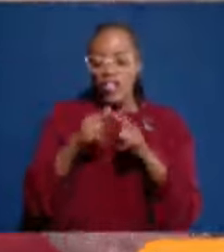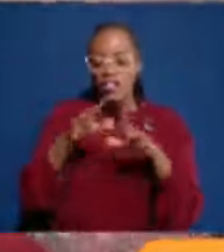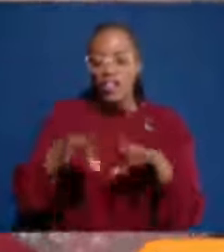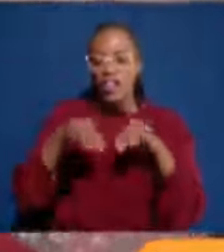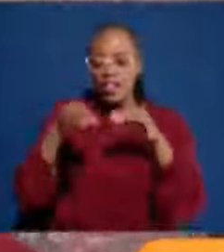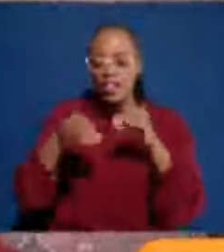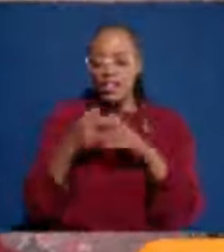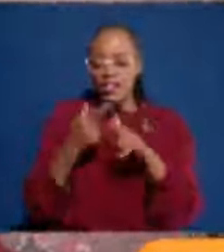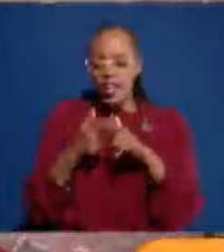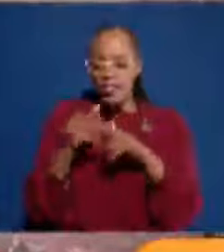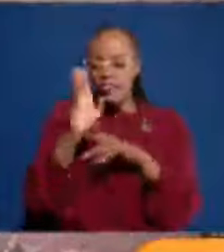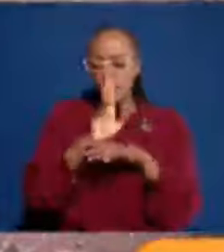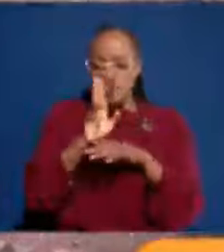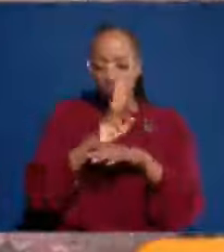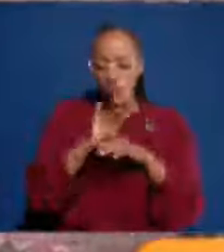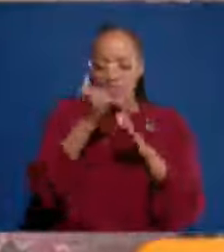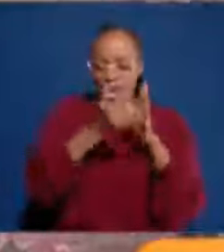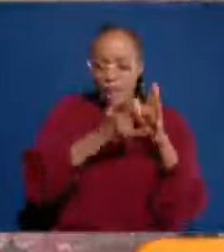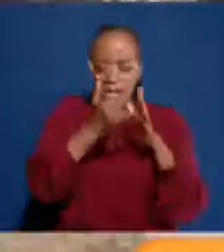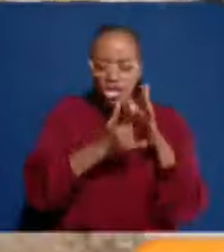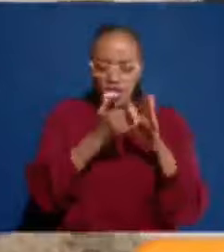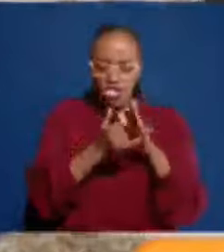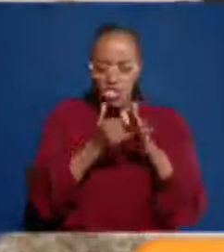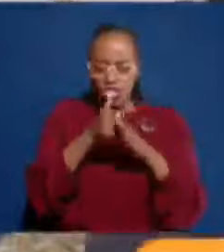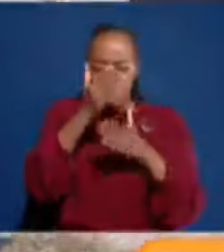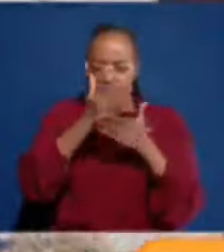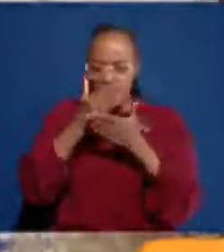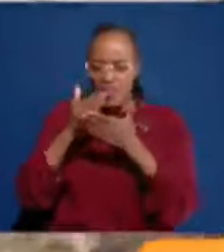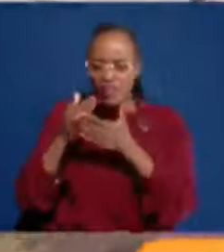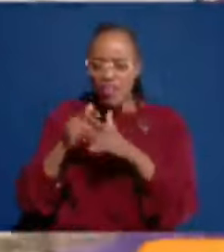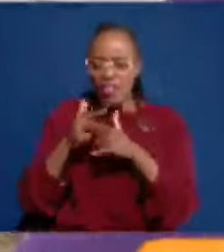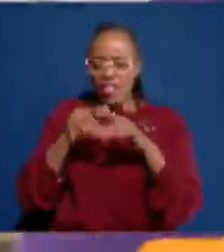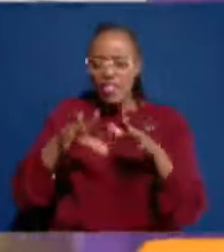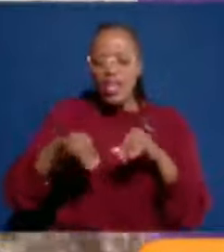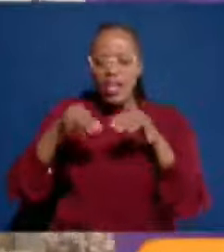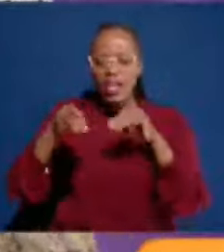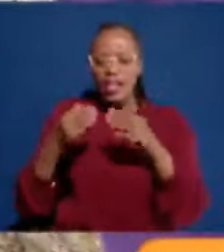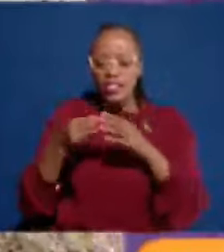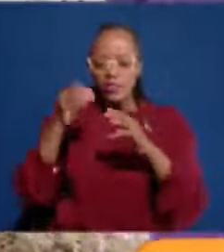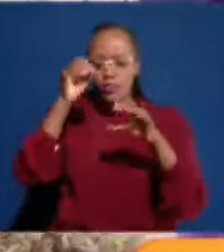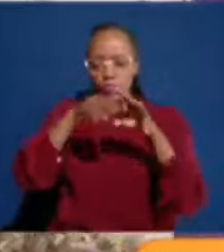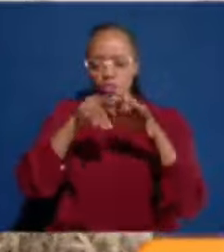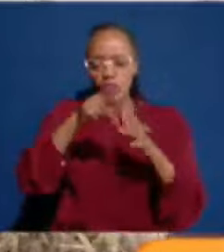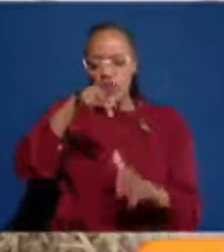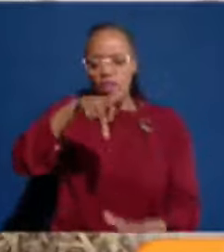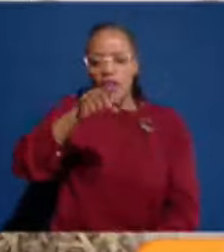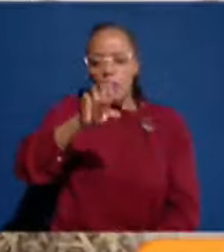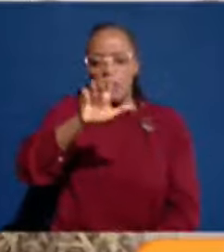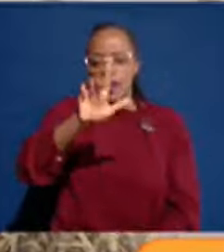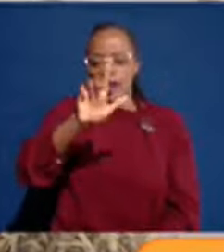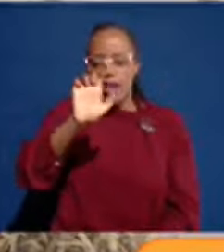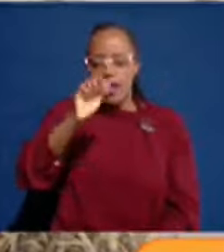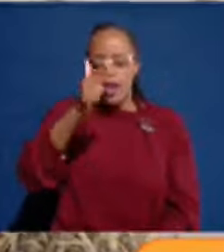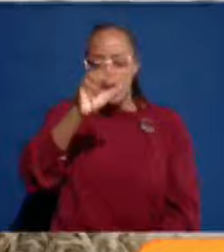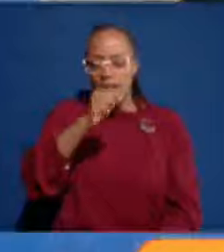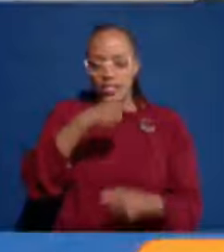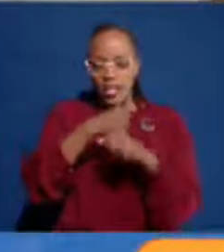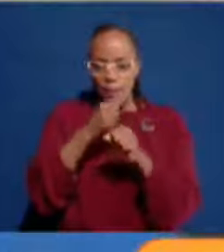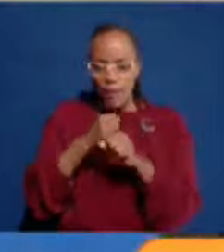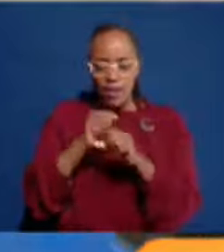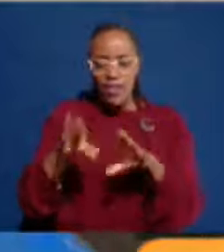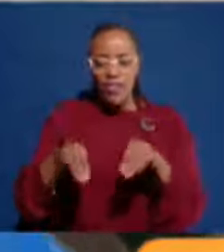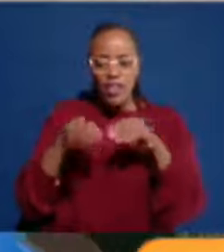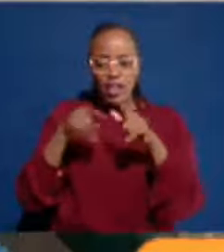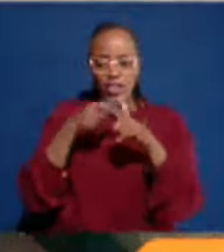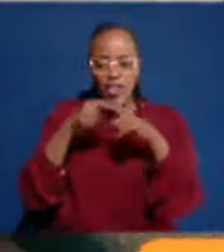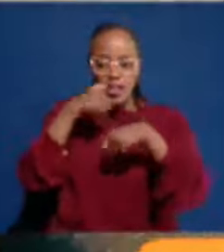then chopped using a chopping machine. The crushed grass is then loaded onto the pellet mill, which mixes the grass and